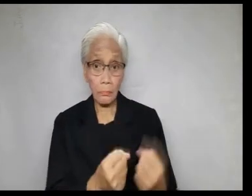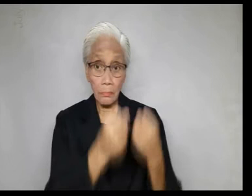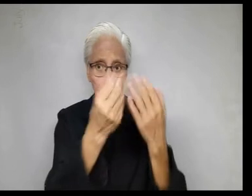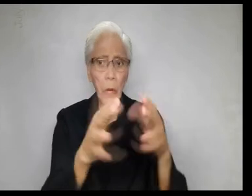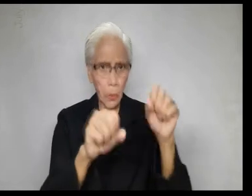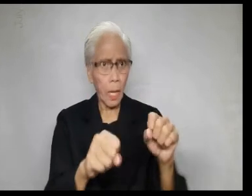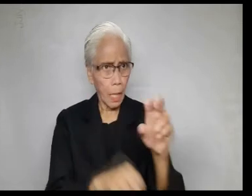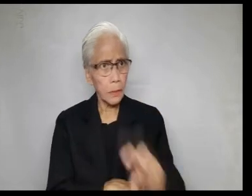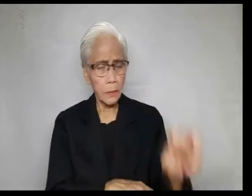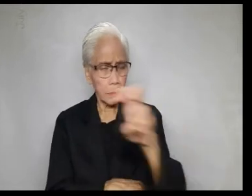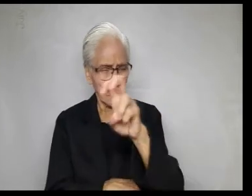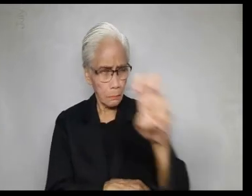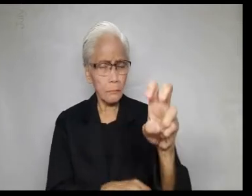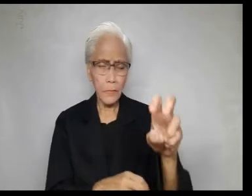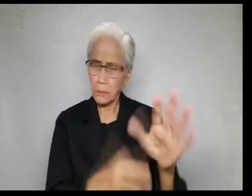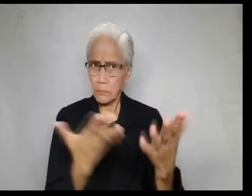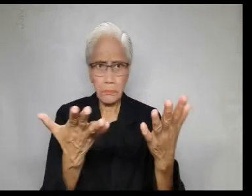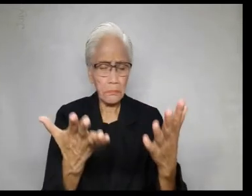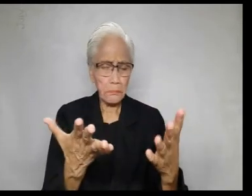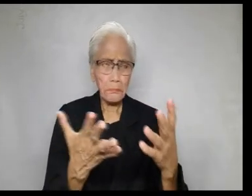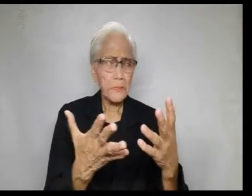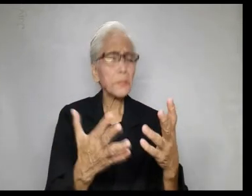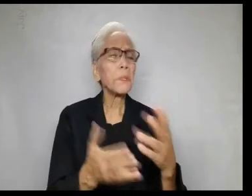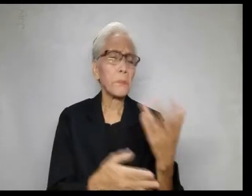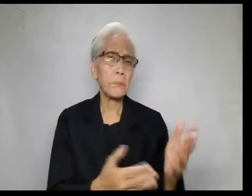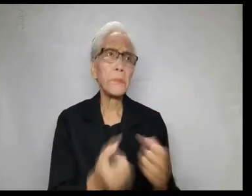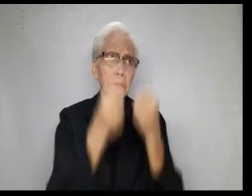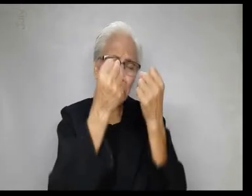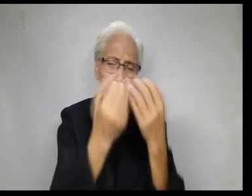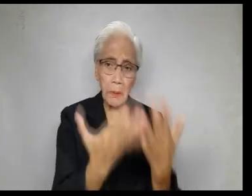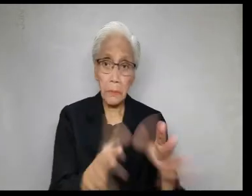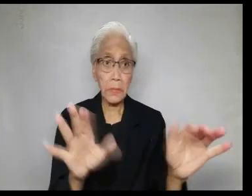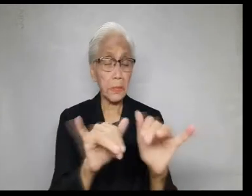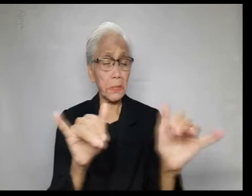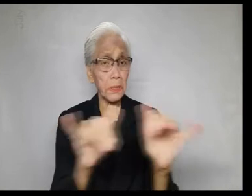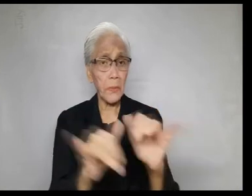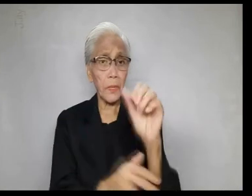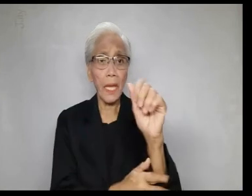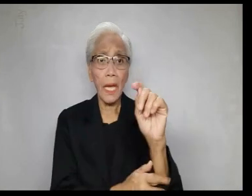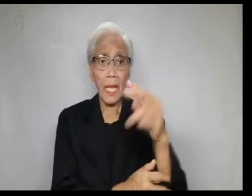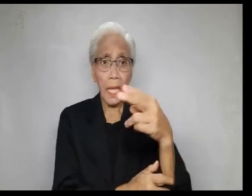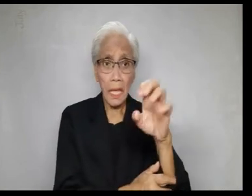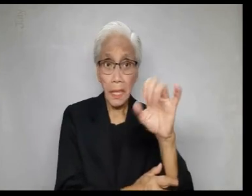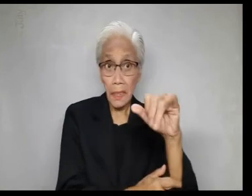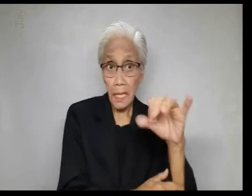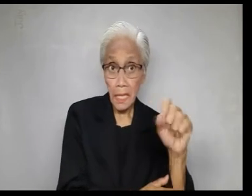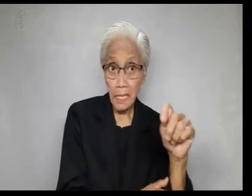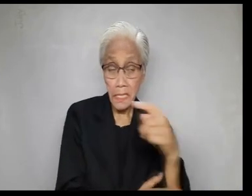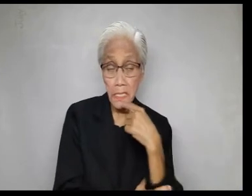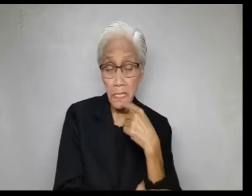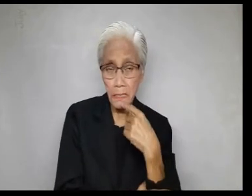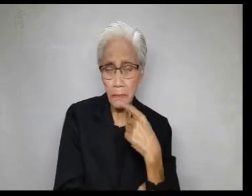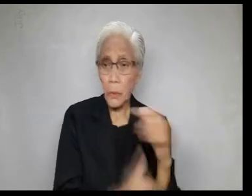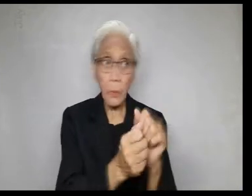and sacrifice. Of course, we can journey through life with just responsibility and sacrifice, as